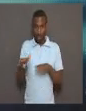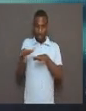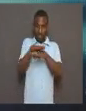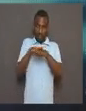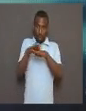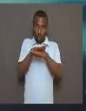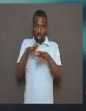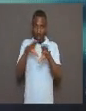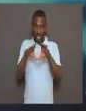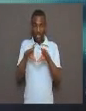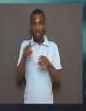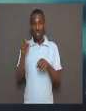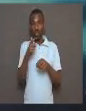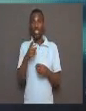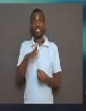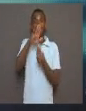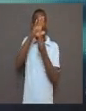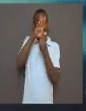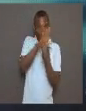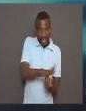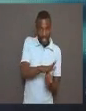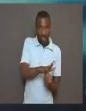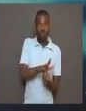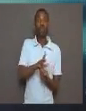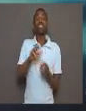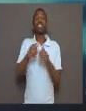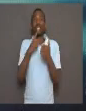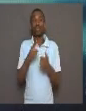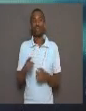density less than the density of the fluid.